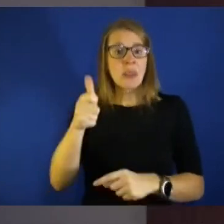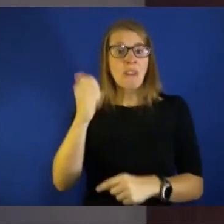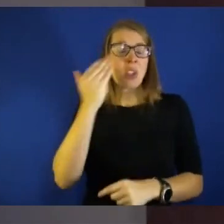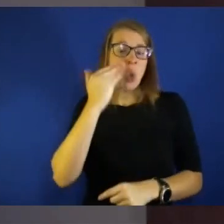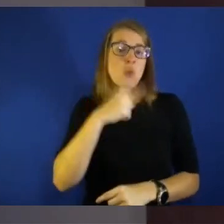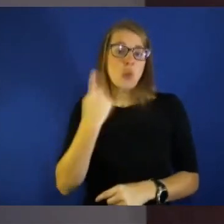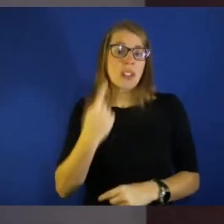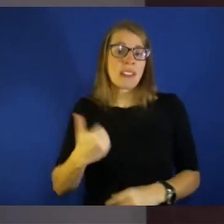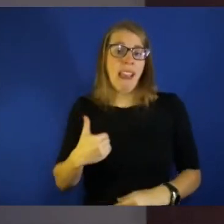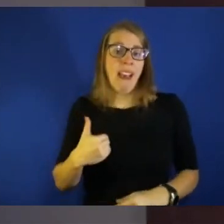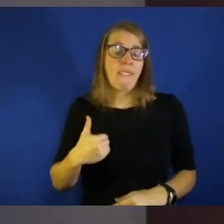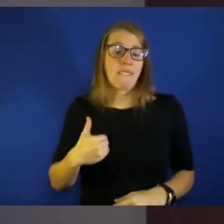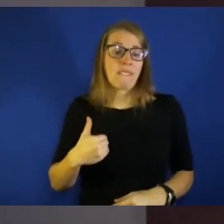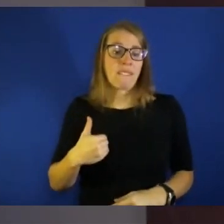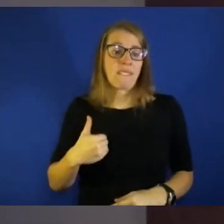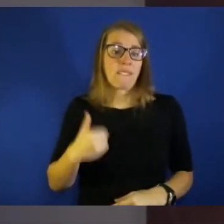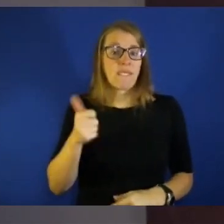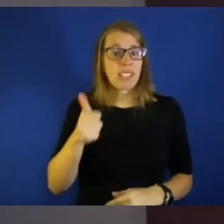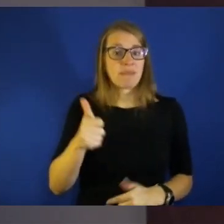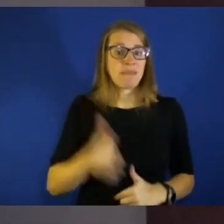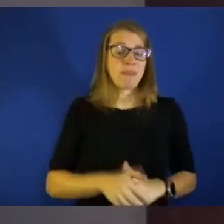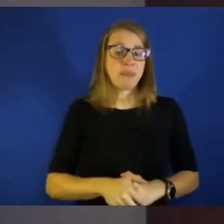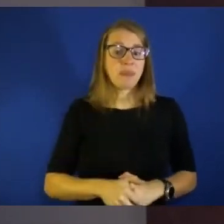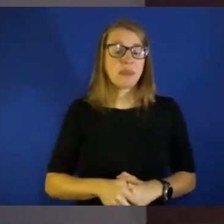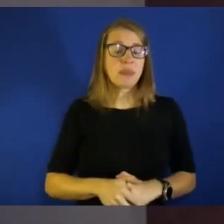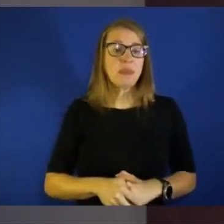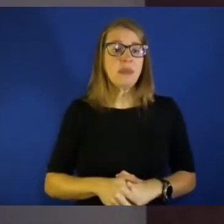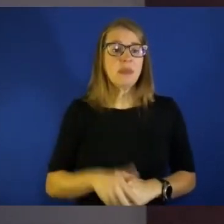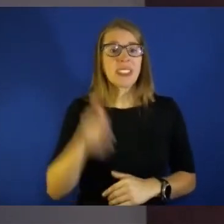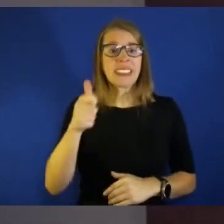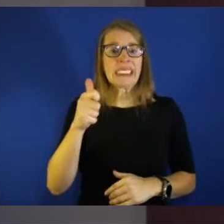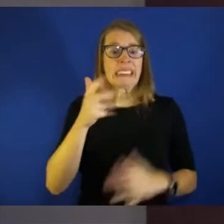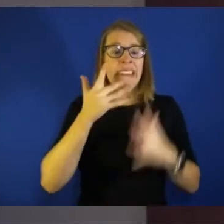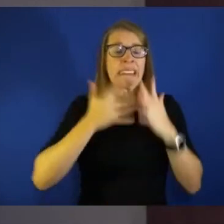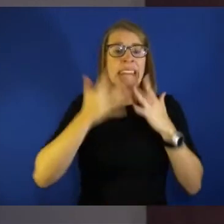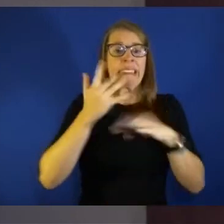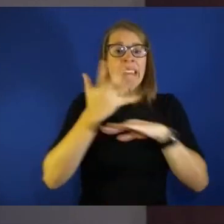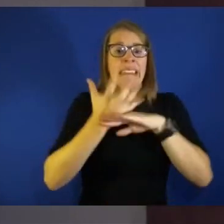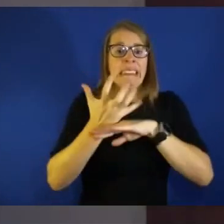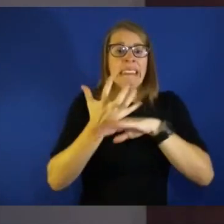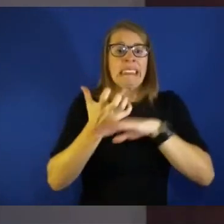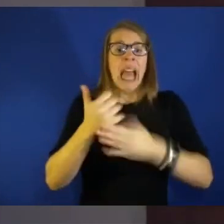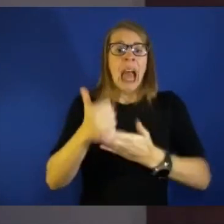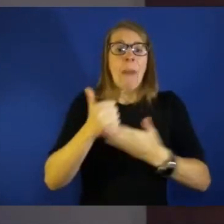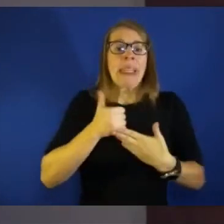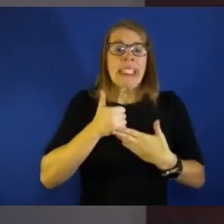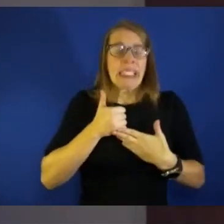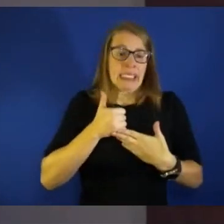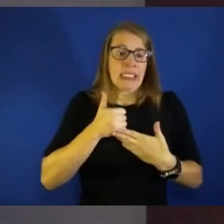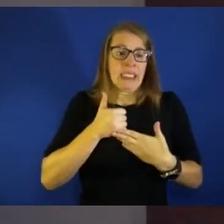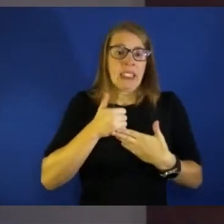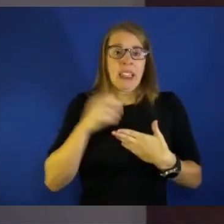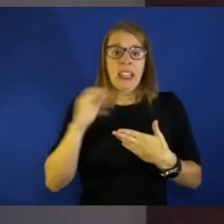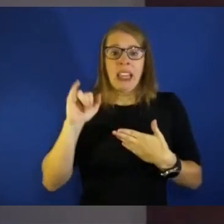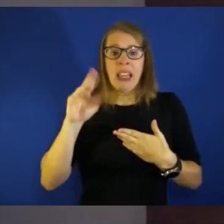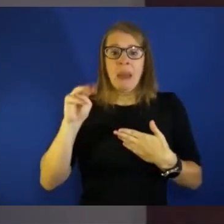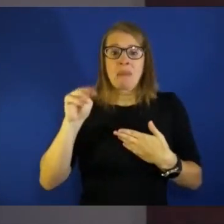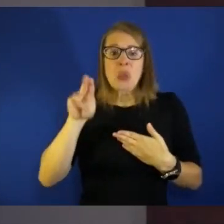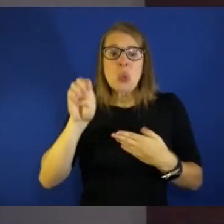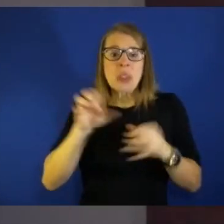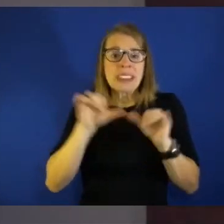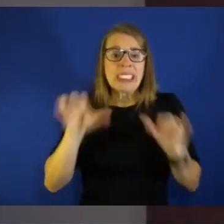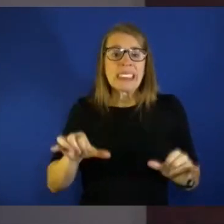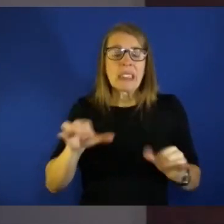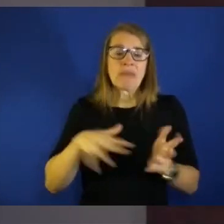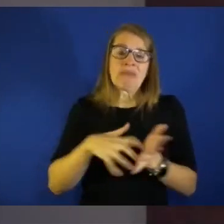and he's kind of desperately pleading with people, help me, because I have an immune system that is not going to let me